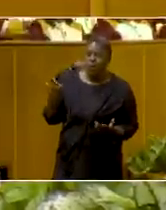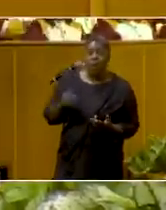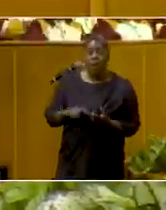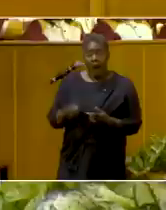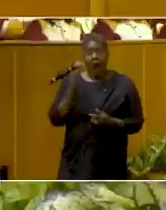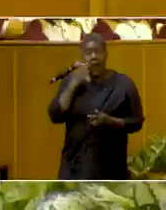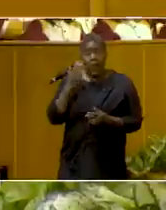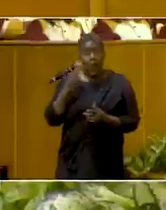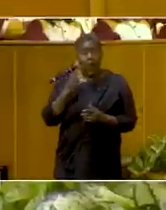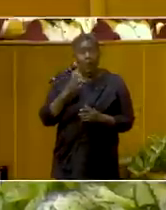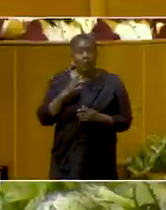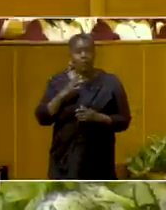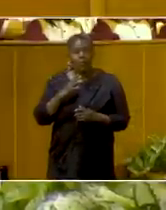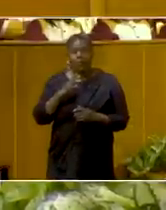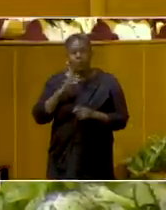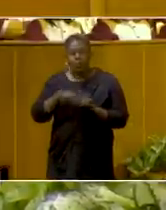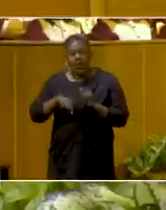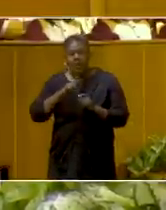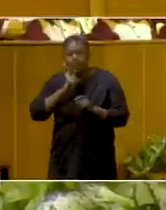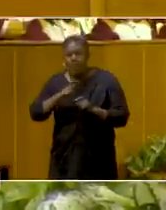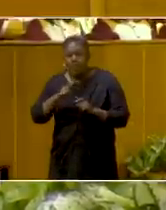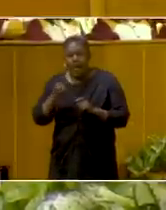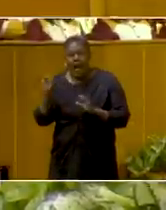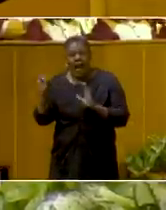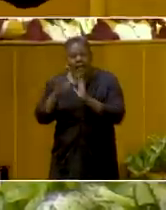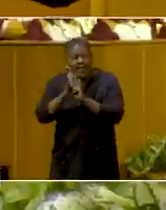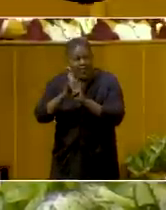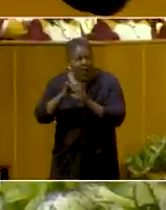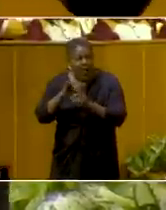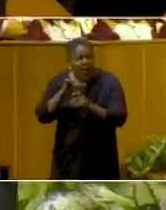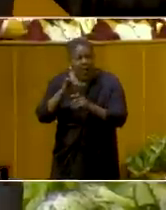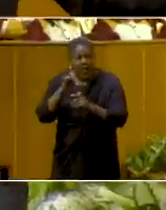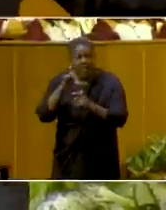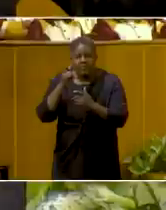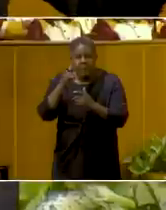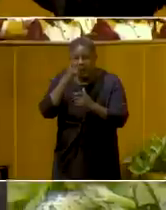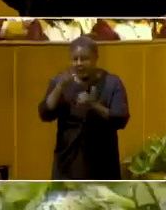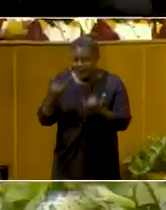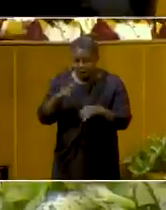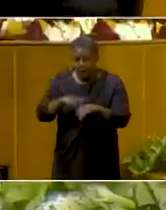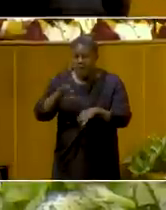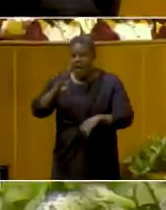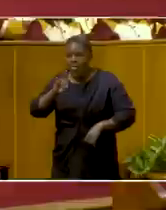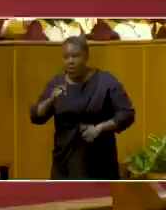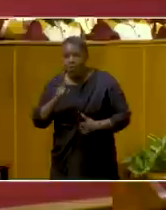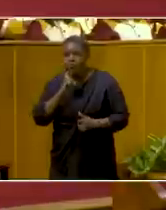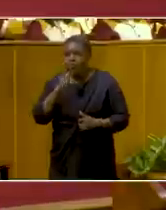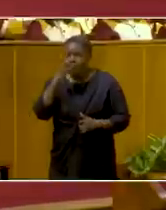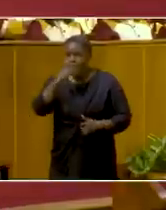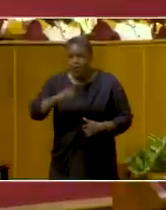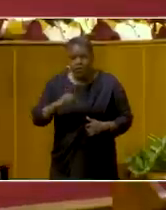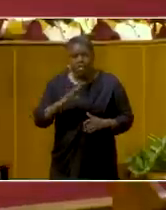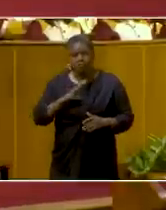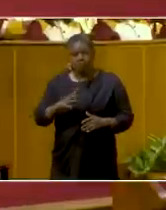I know you can't really identify yourself because it's Sunday, it's sanctuary, it's 9:30, you look Baptist.